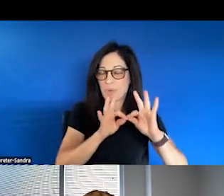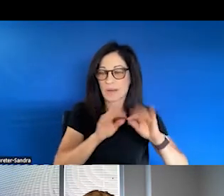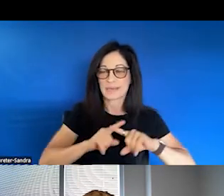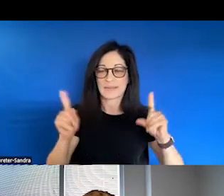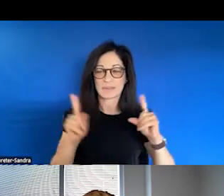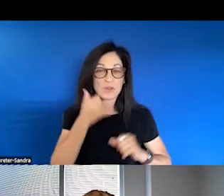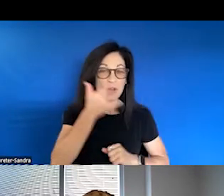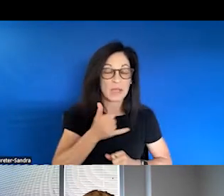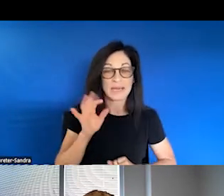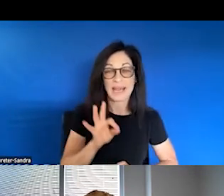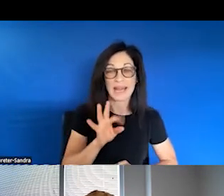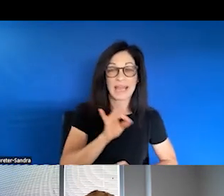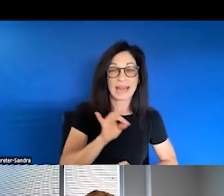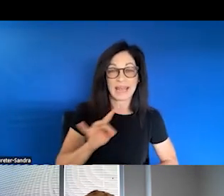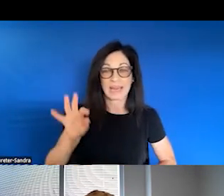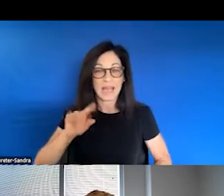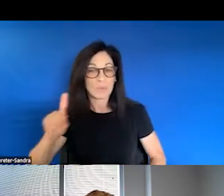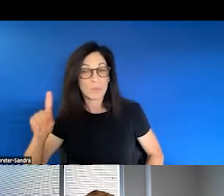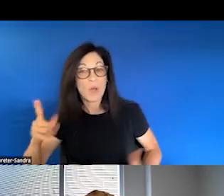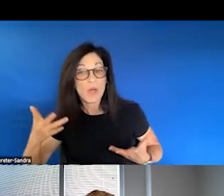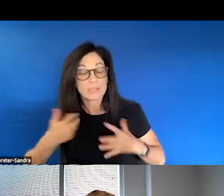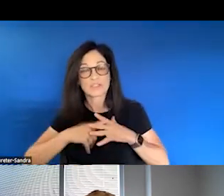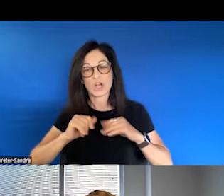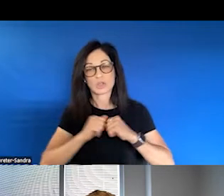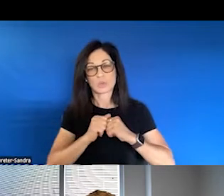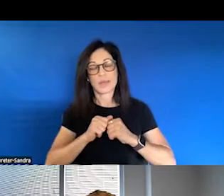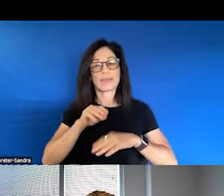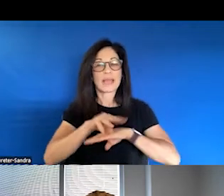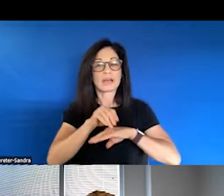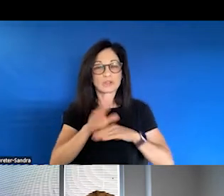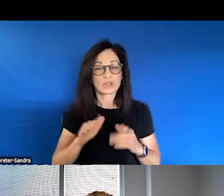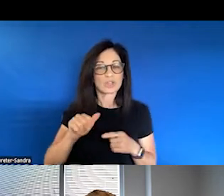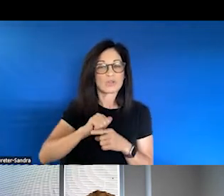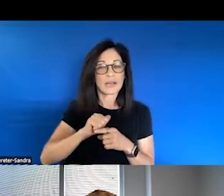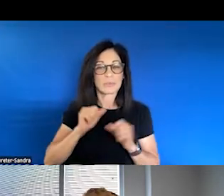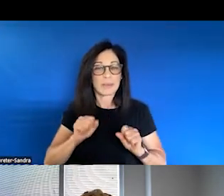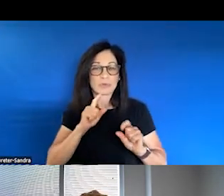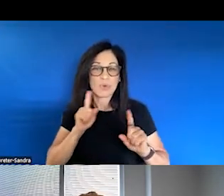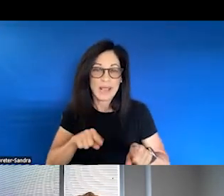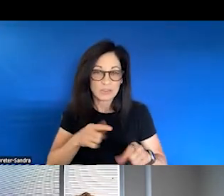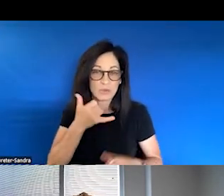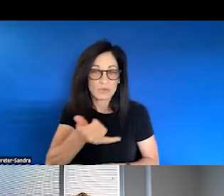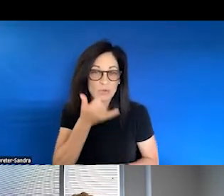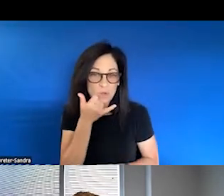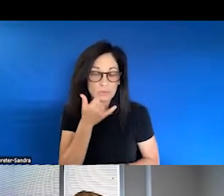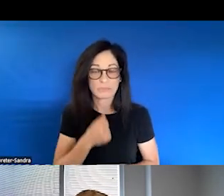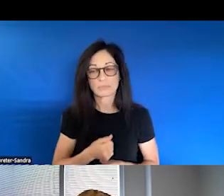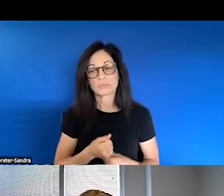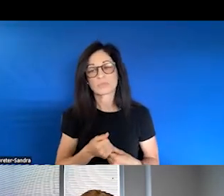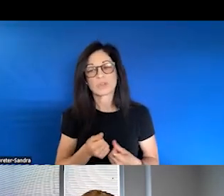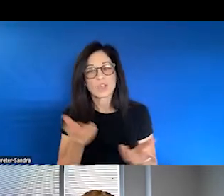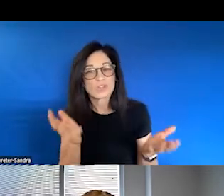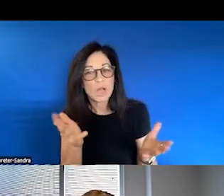911 or 988 begins with the training of counselors who are answering those calls. So talking with a person who's thinking